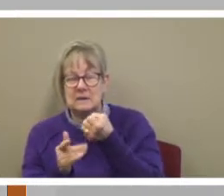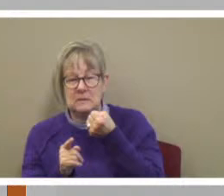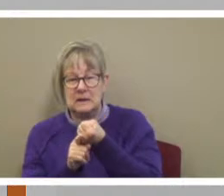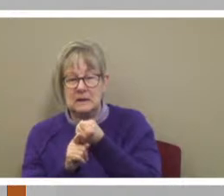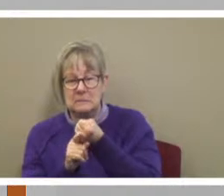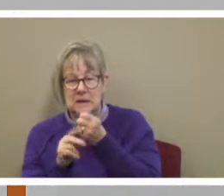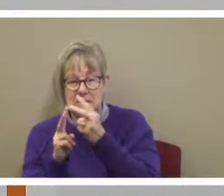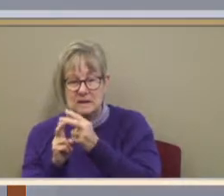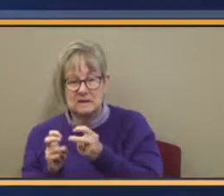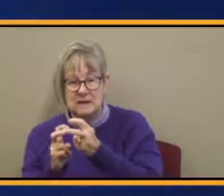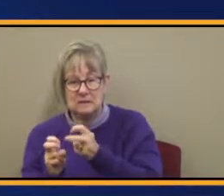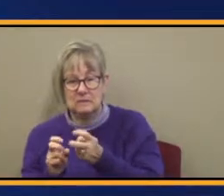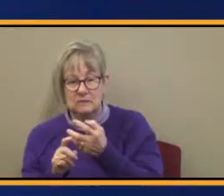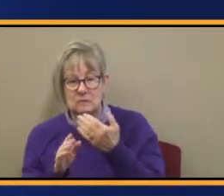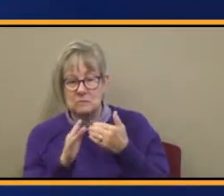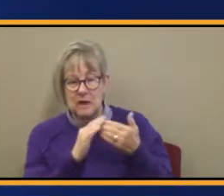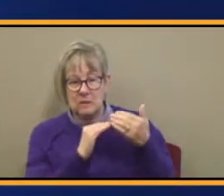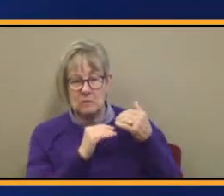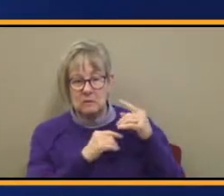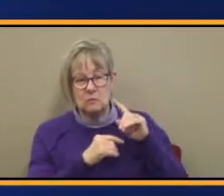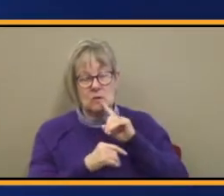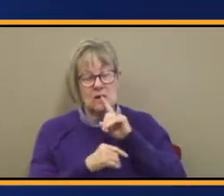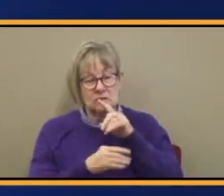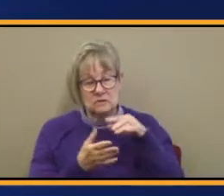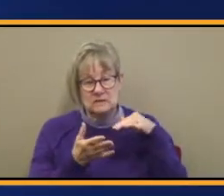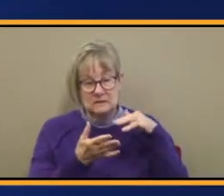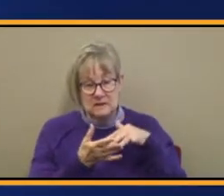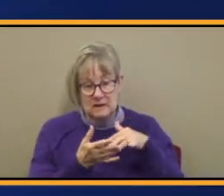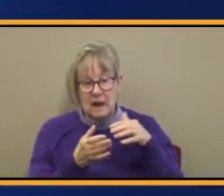from back when we were actually studying